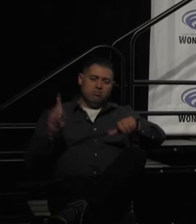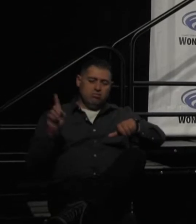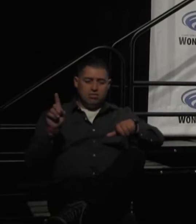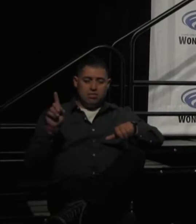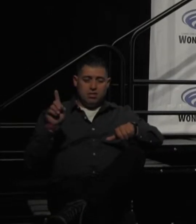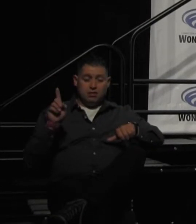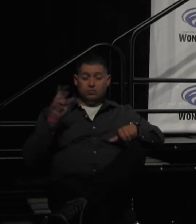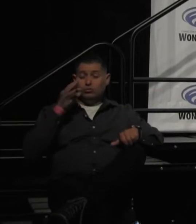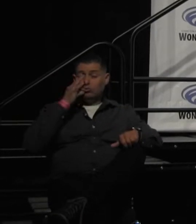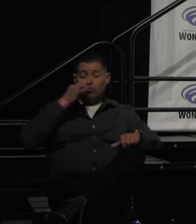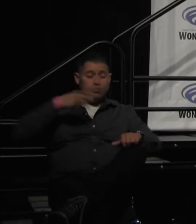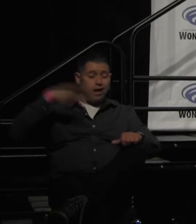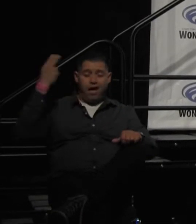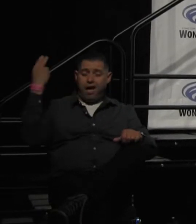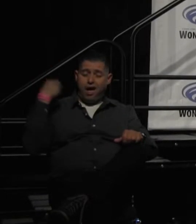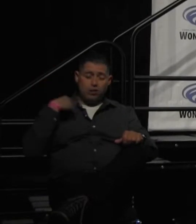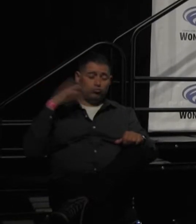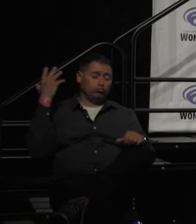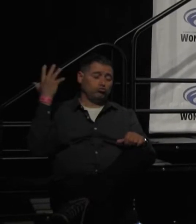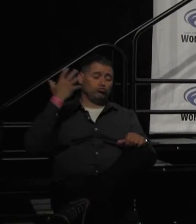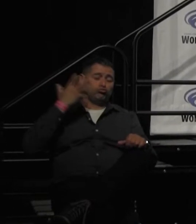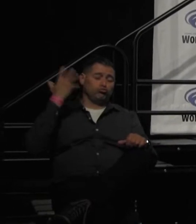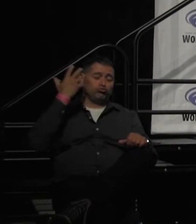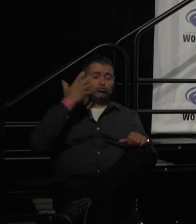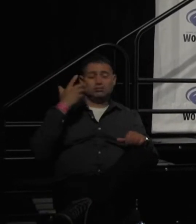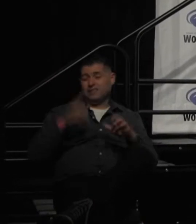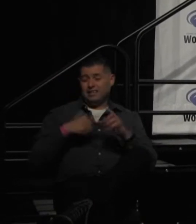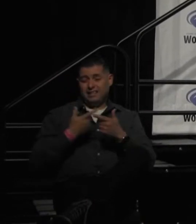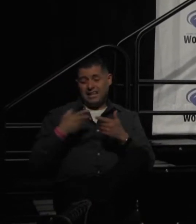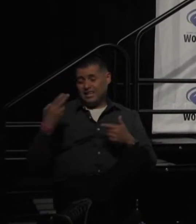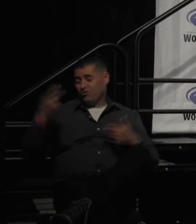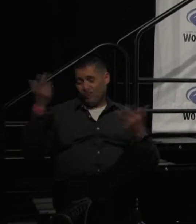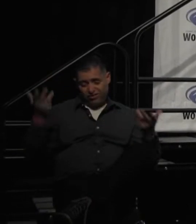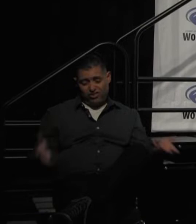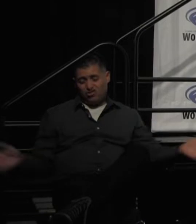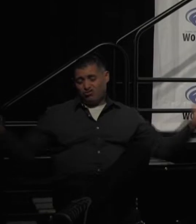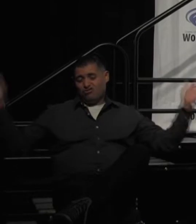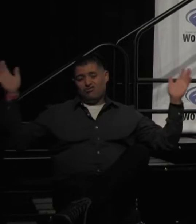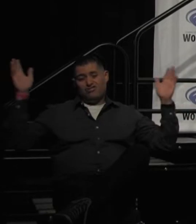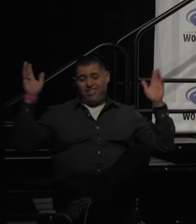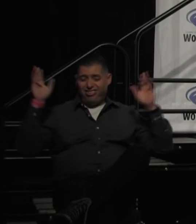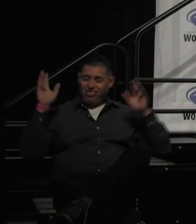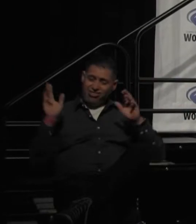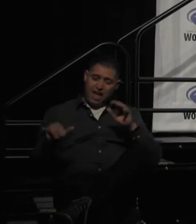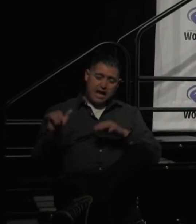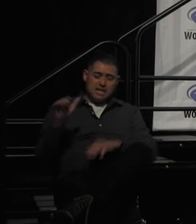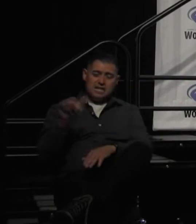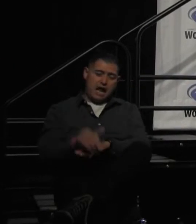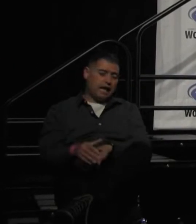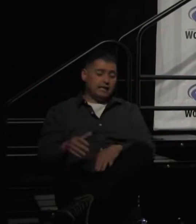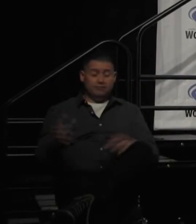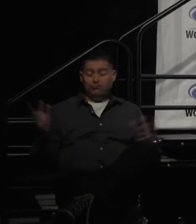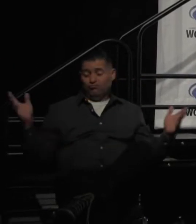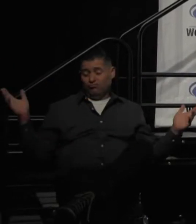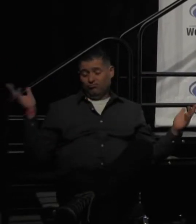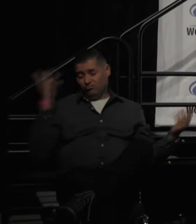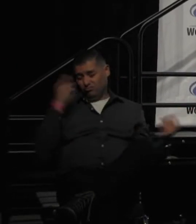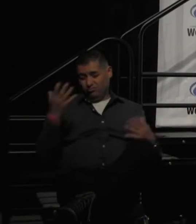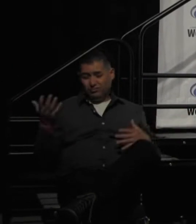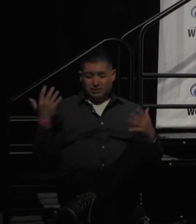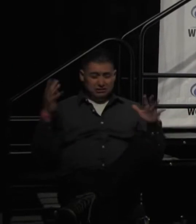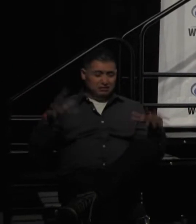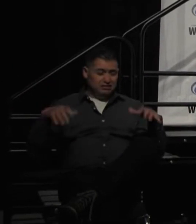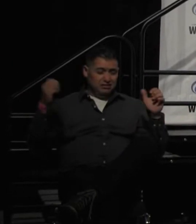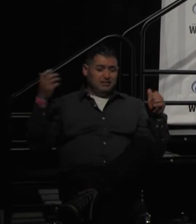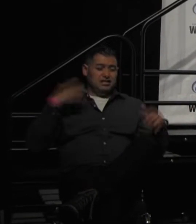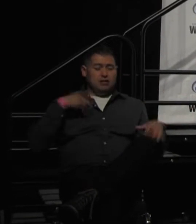stoned out of my head, and history was made. That night, I mean, I'll tell you, the crowd